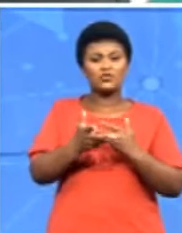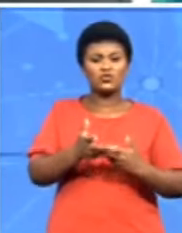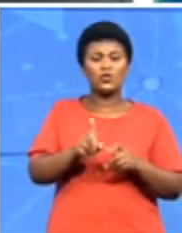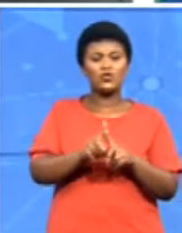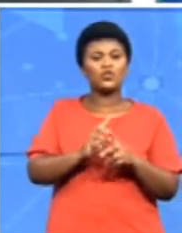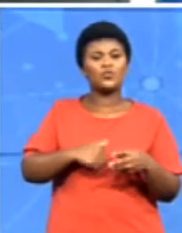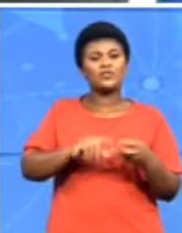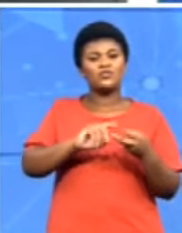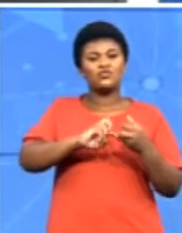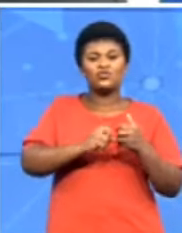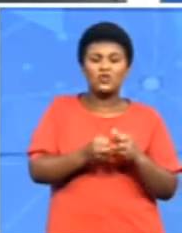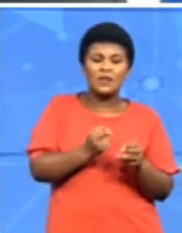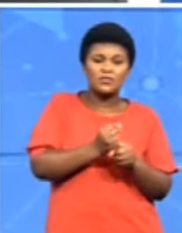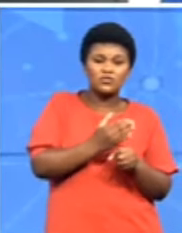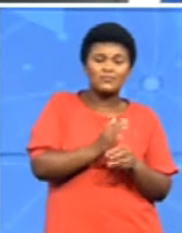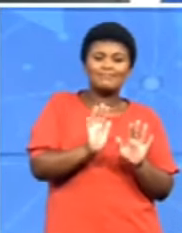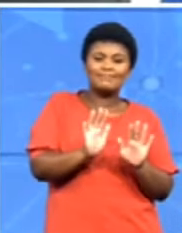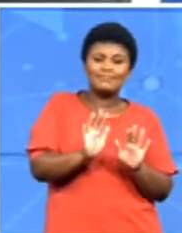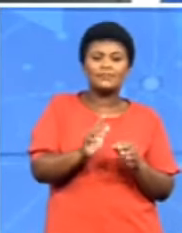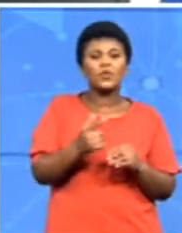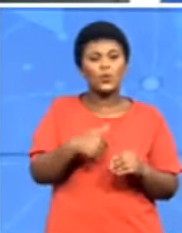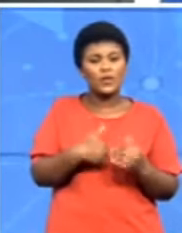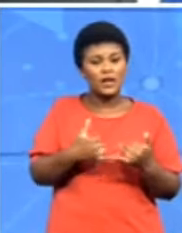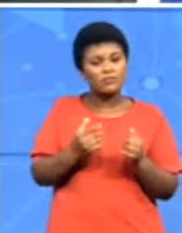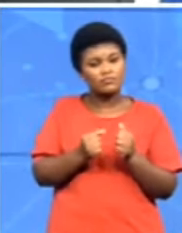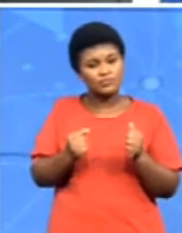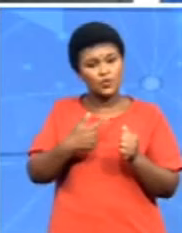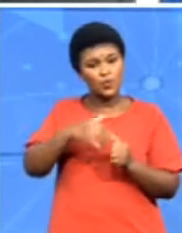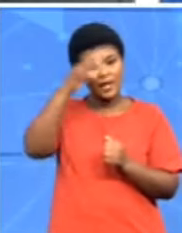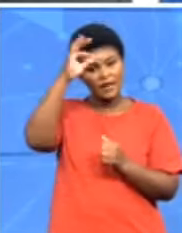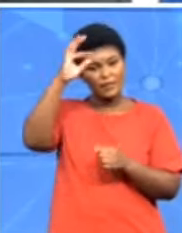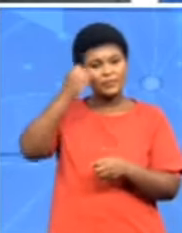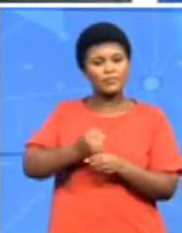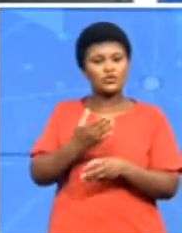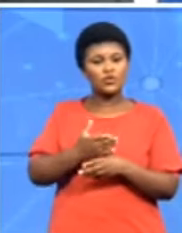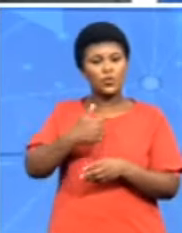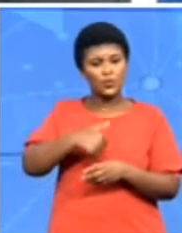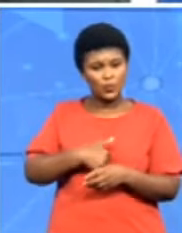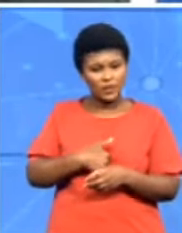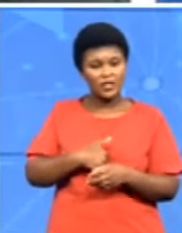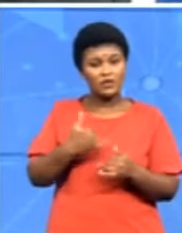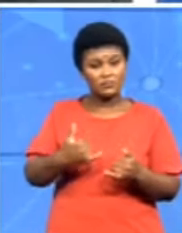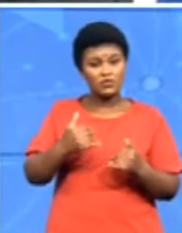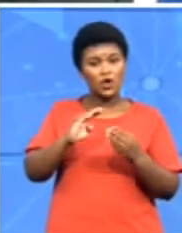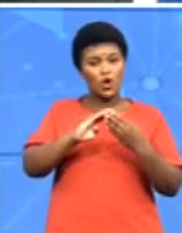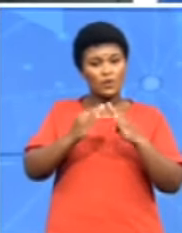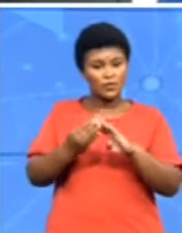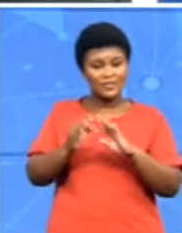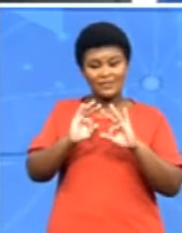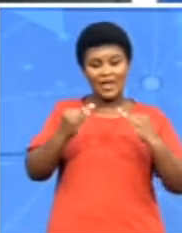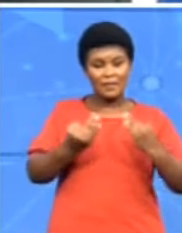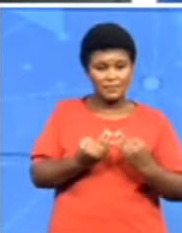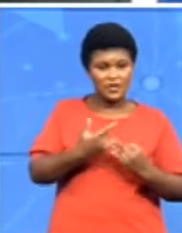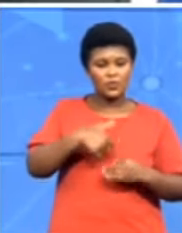are all out as government to make sure that we are with this community, we are this family, and we want community to be free. Community must come